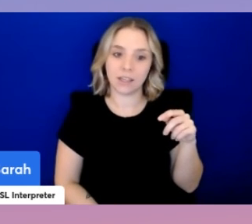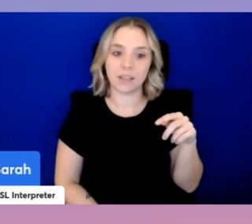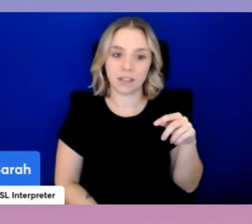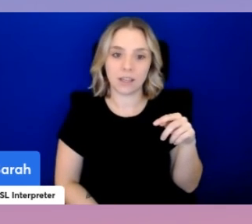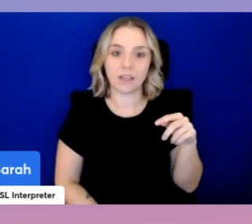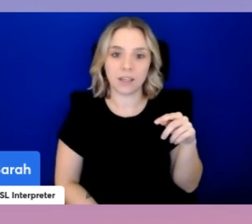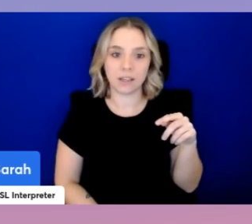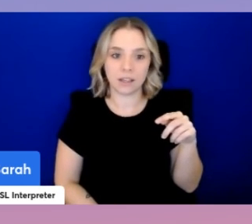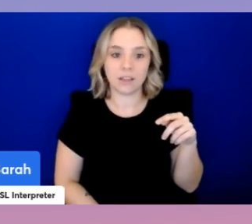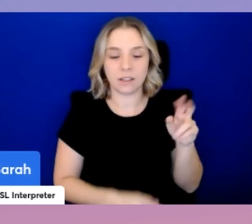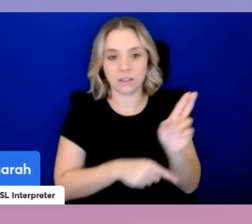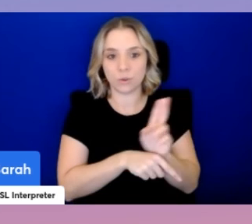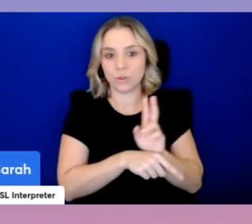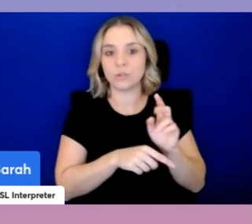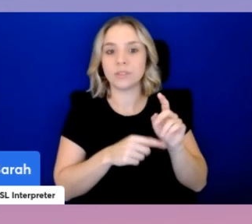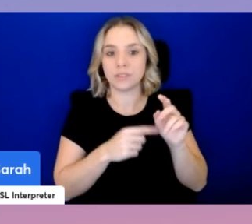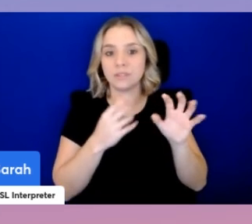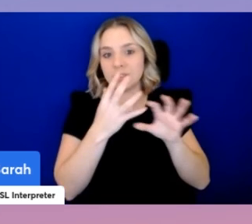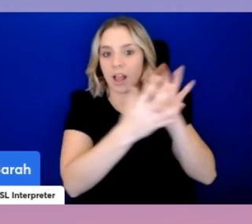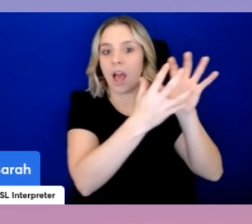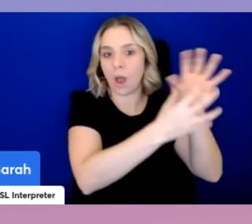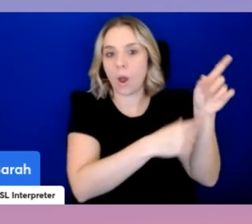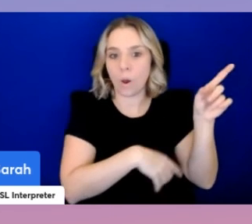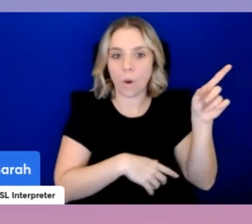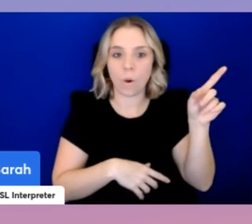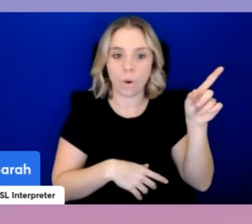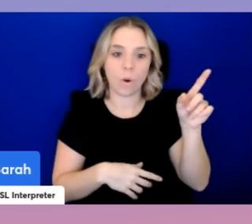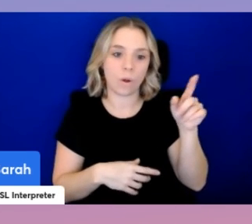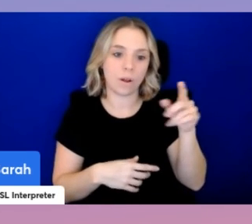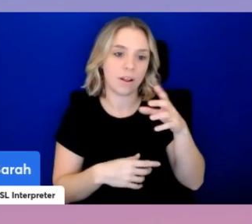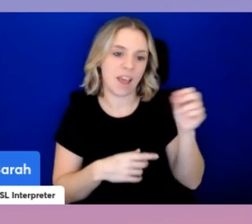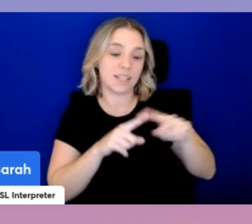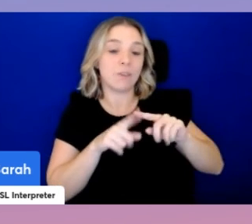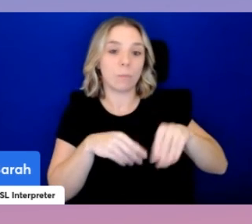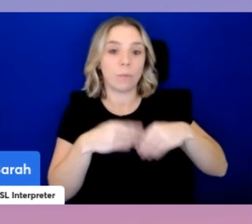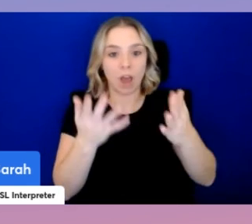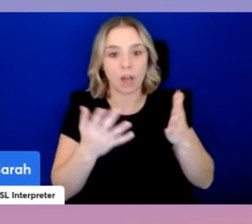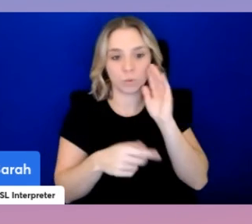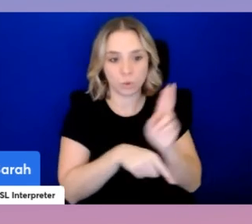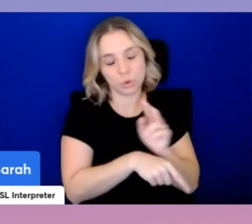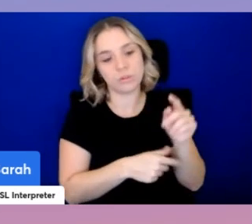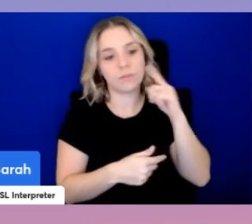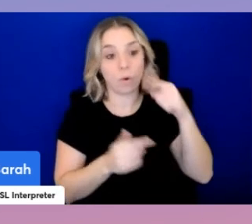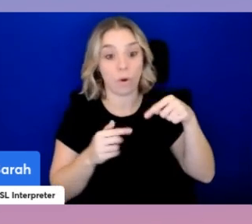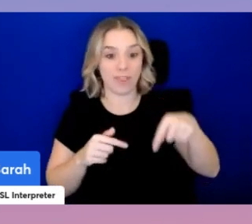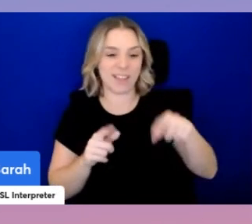the provider we're going to use, in this case, Databricks and Azure RM.